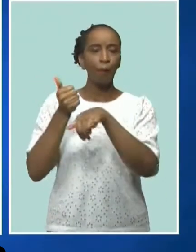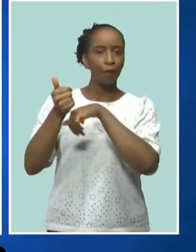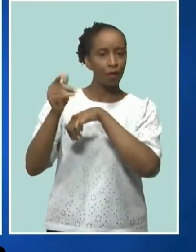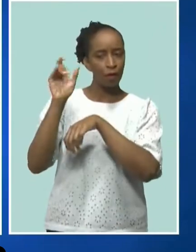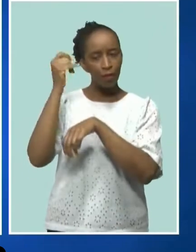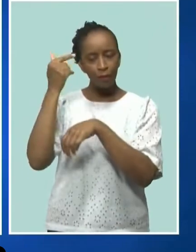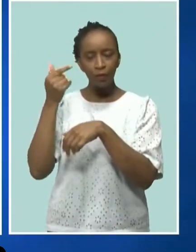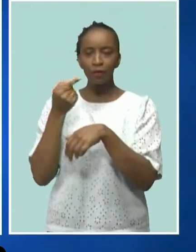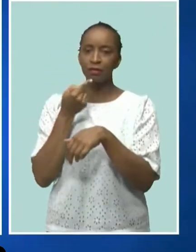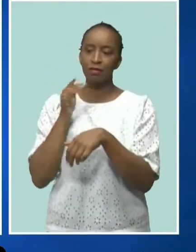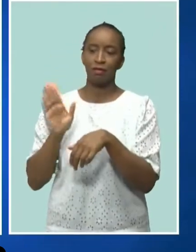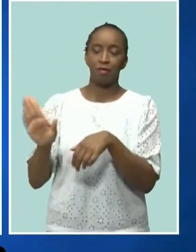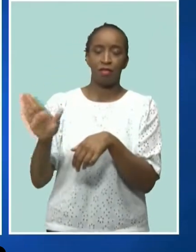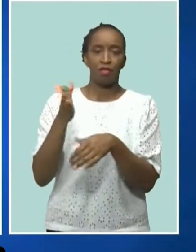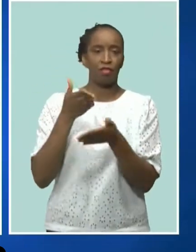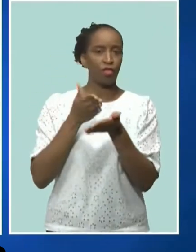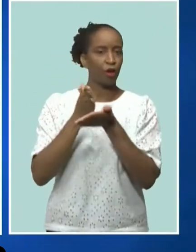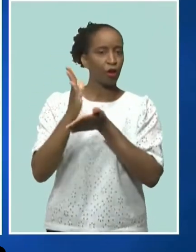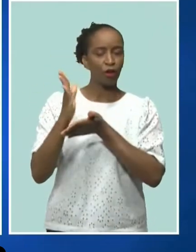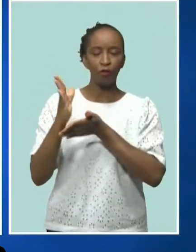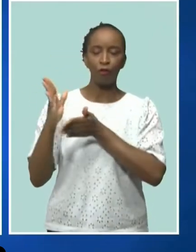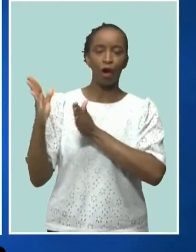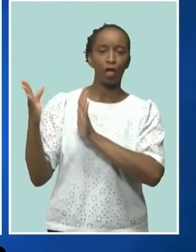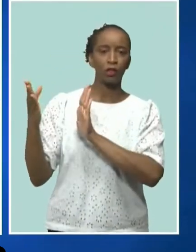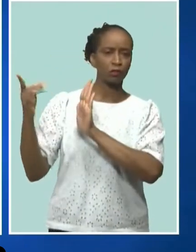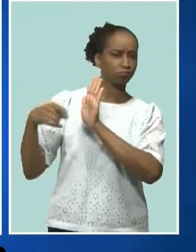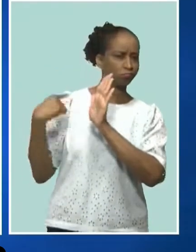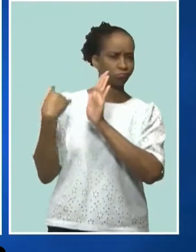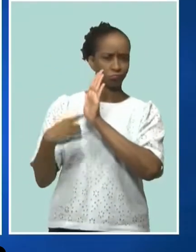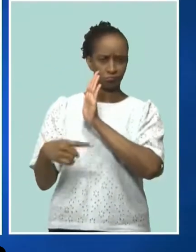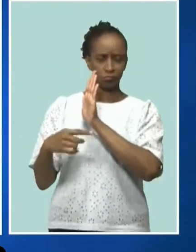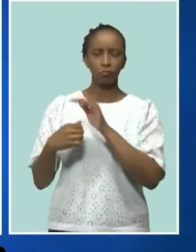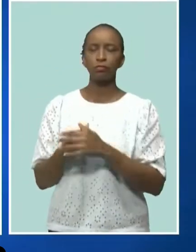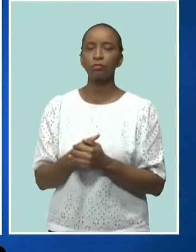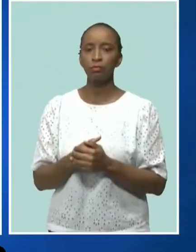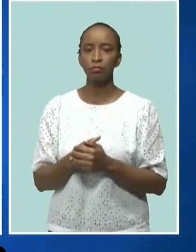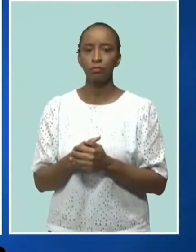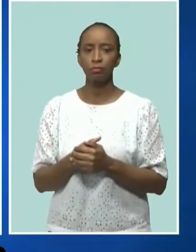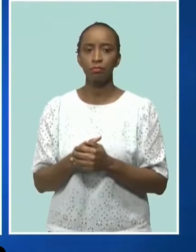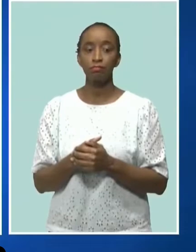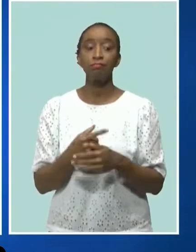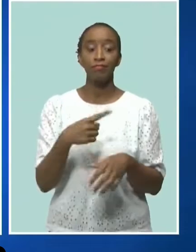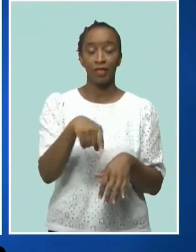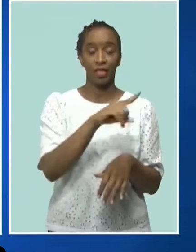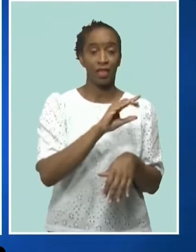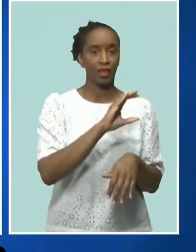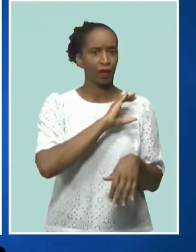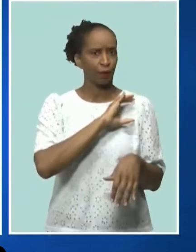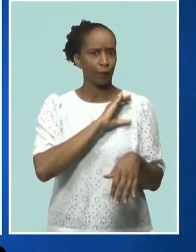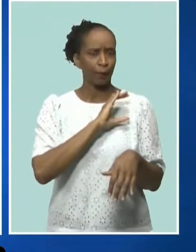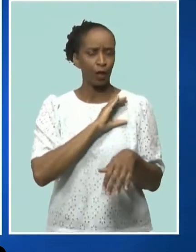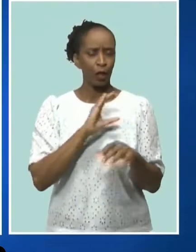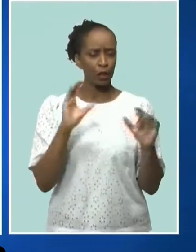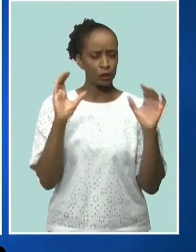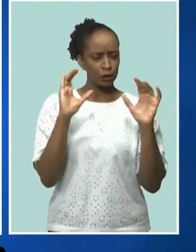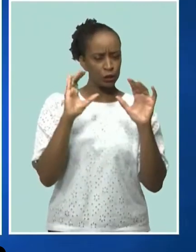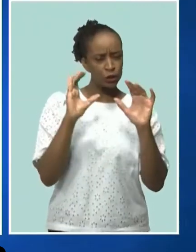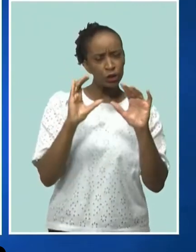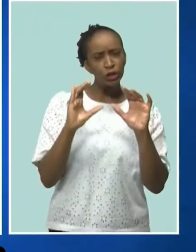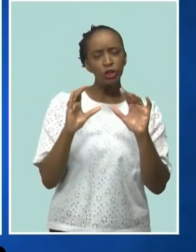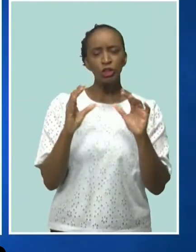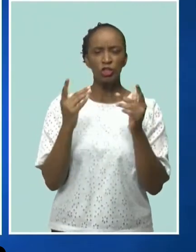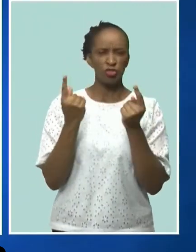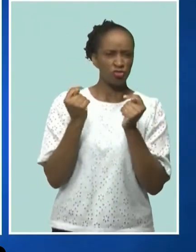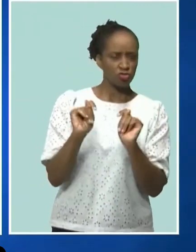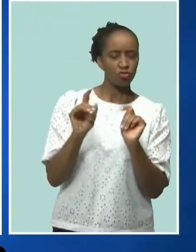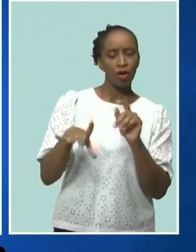after investigators have worked hard to bring cases before the court, the accused have been winning the motions and getting damages. As